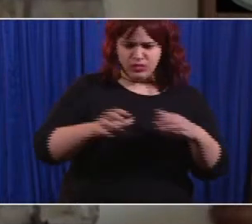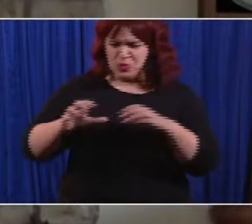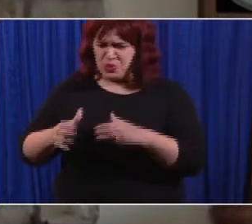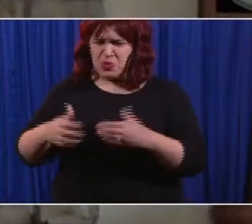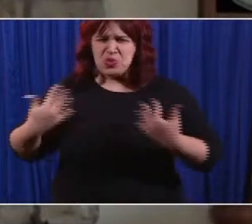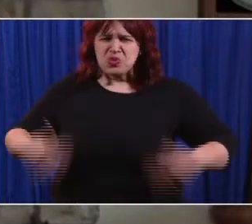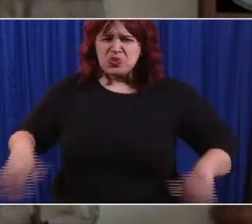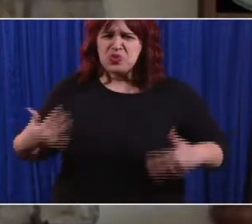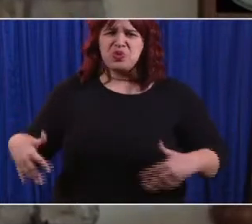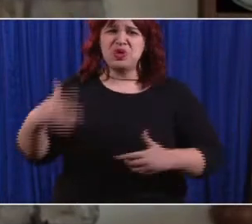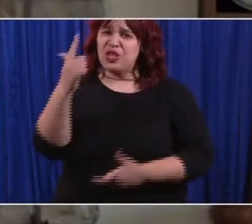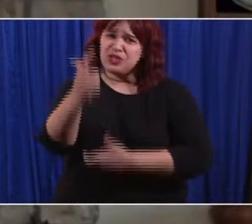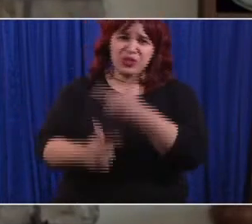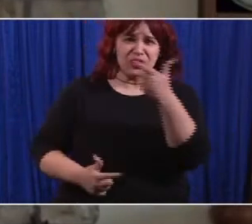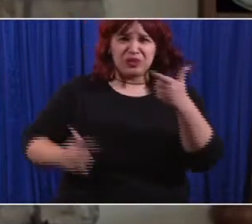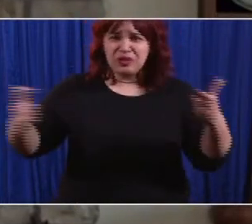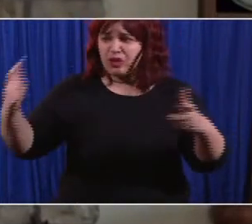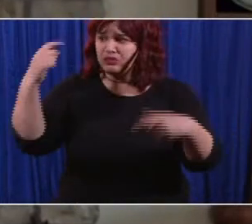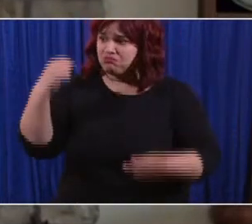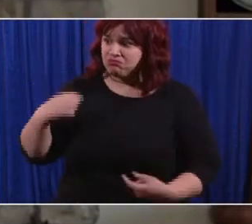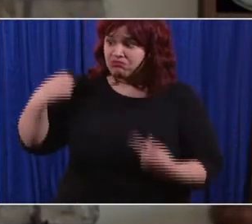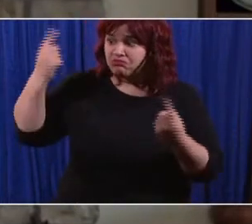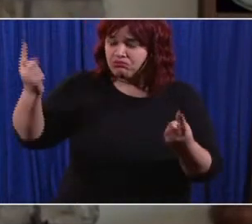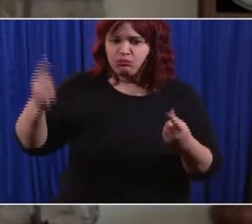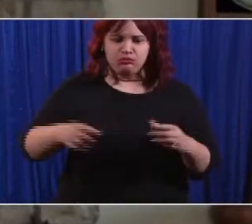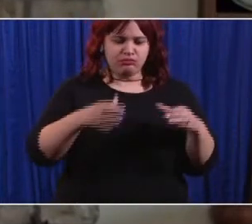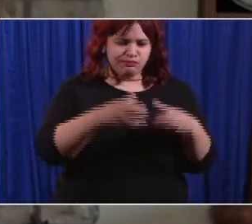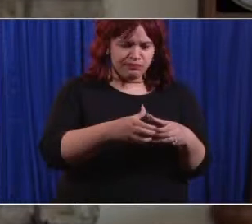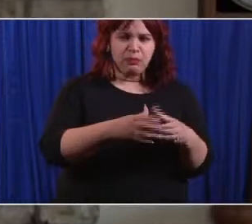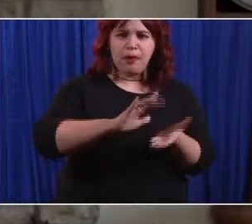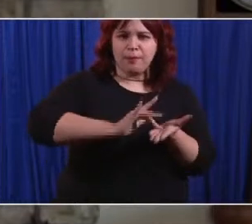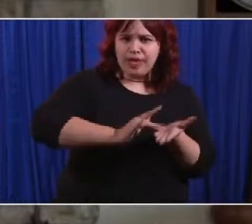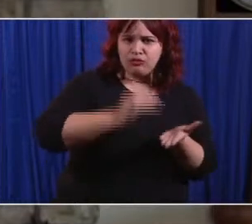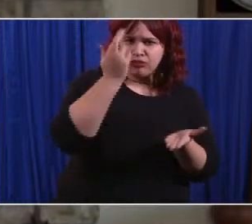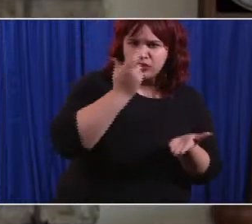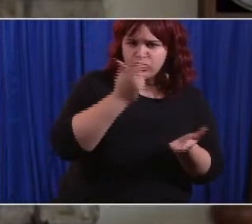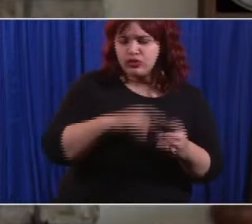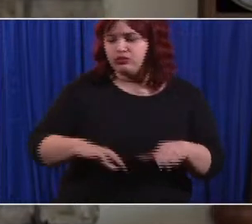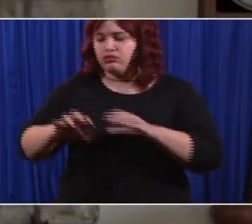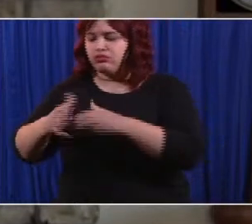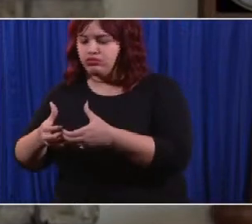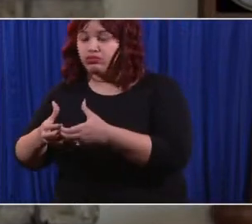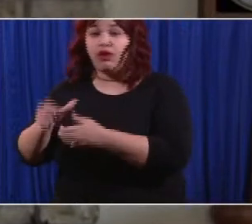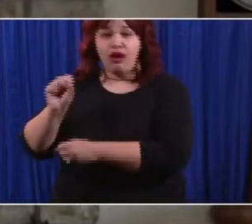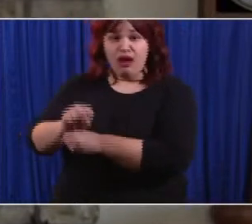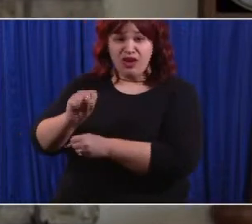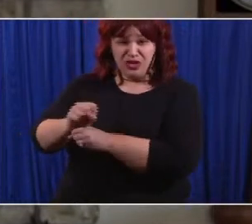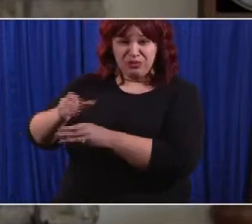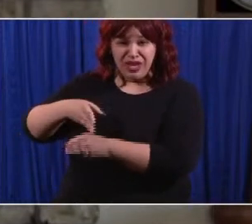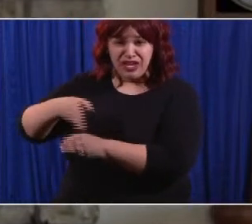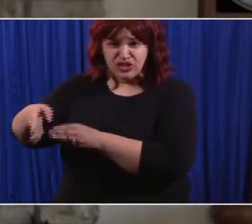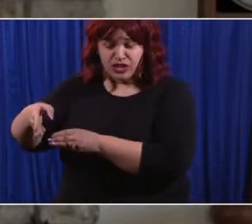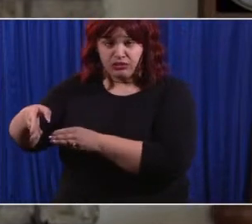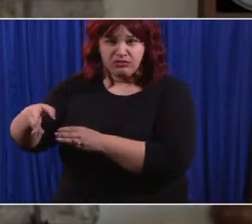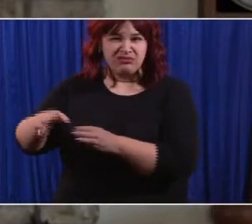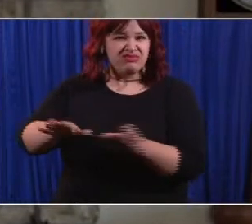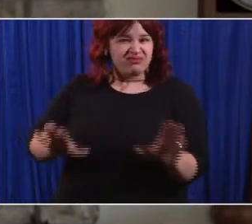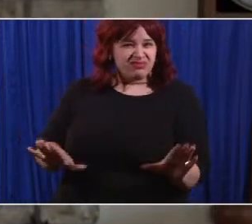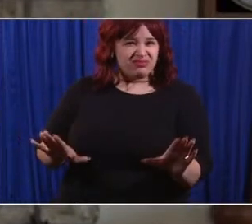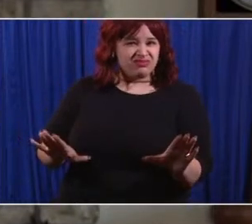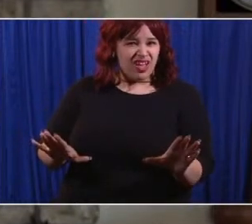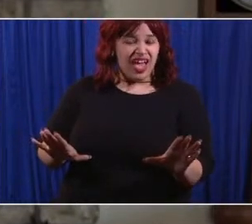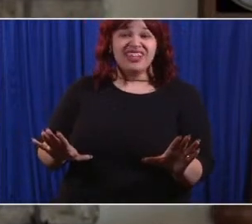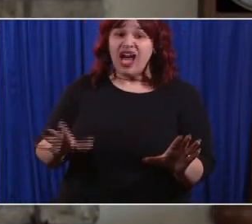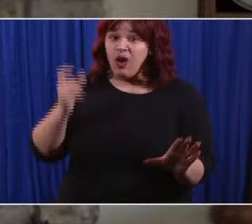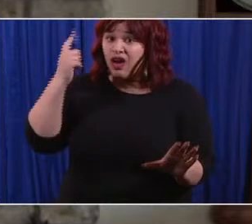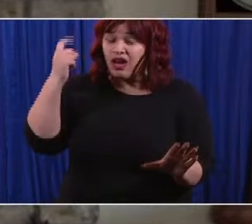medical conditions, some people depending on their occupation, now this new age group. Do we have the capacity to avoid another frustrating